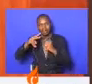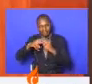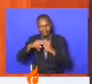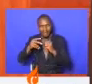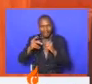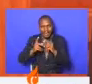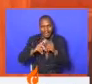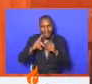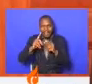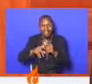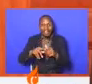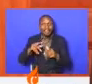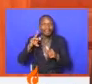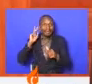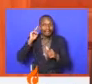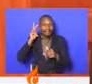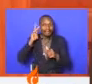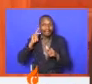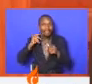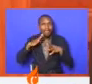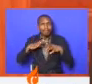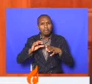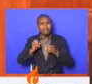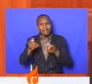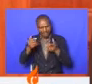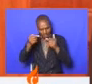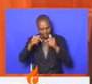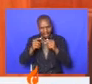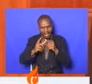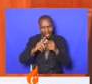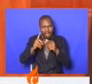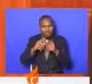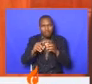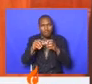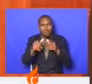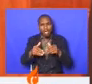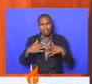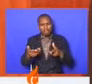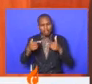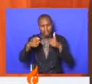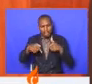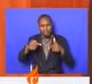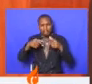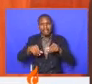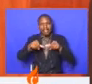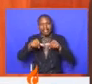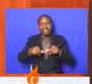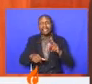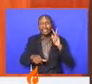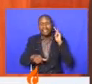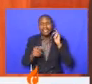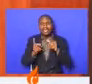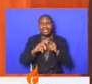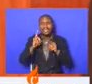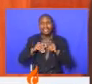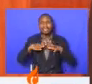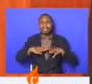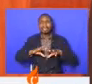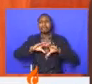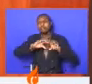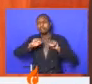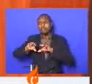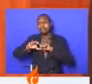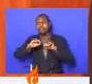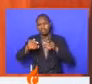only Kisii that people were not fine. This is the place where people found a home. People were moving from all over the